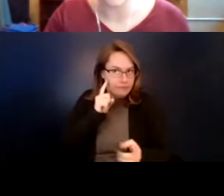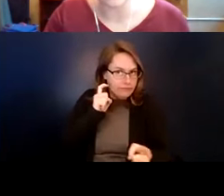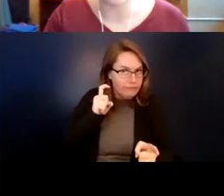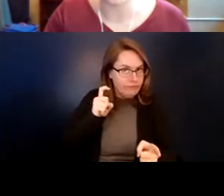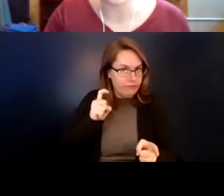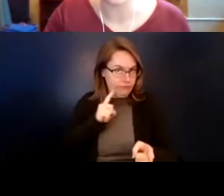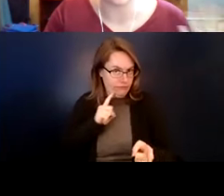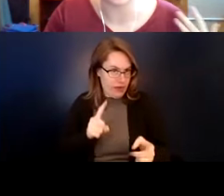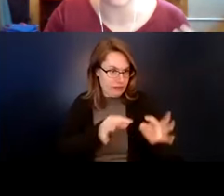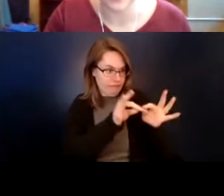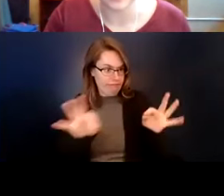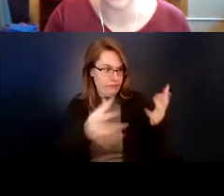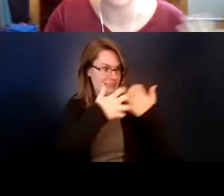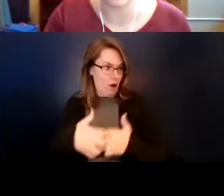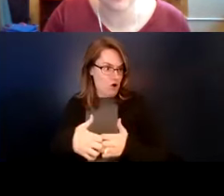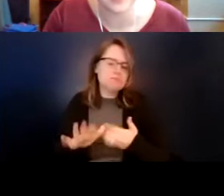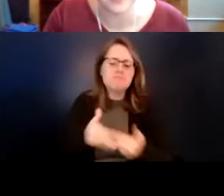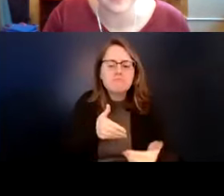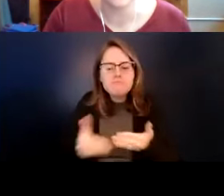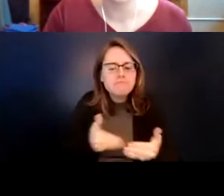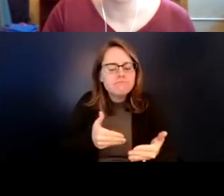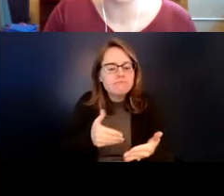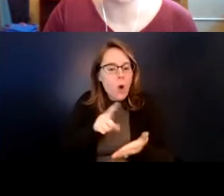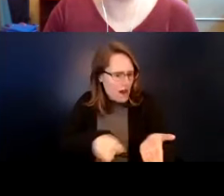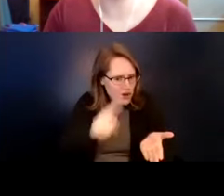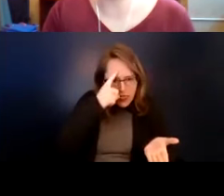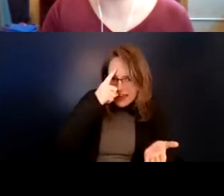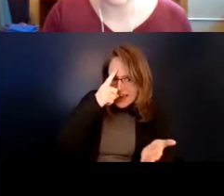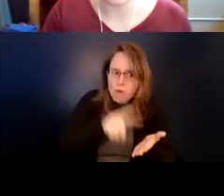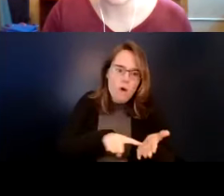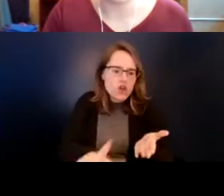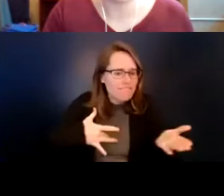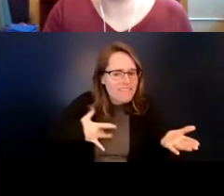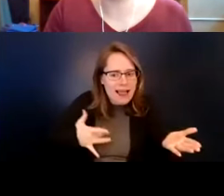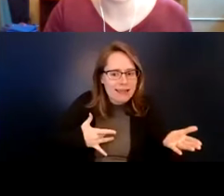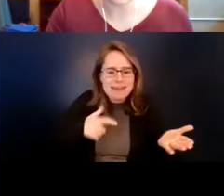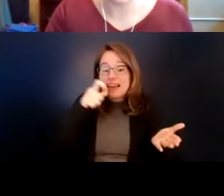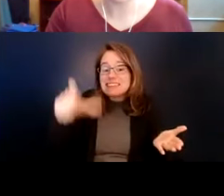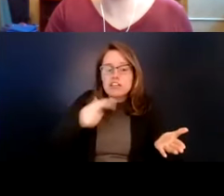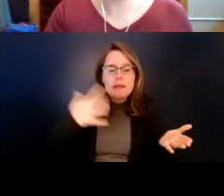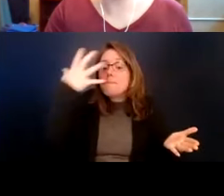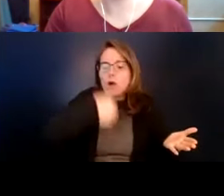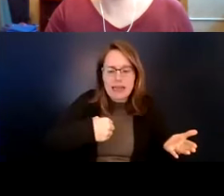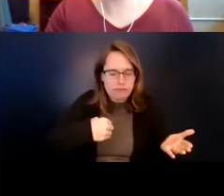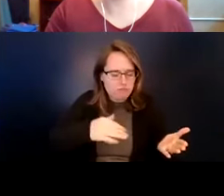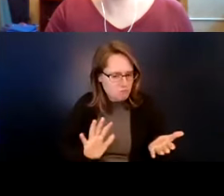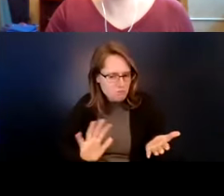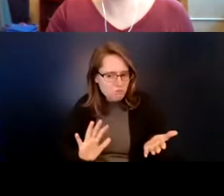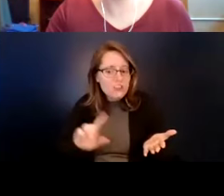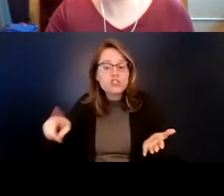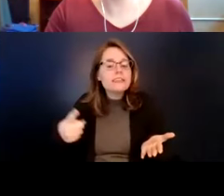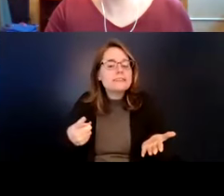doesn't need to sound good. It's what you're thinking. It's how you're feeling. It doesn't need to be pretty. It just needs to be.